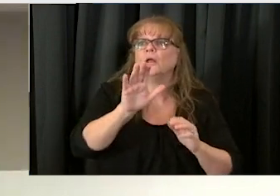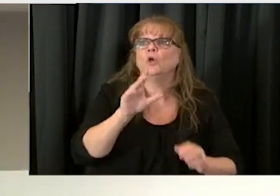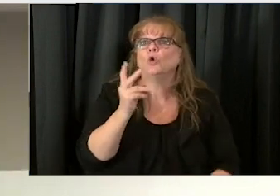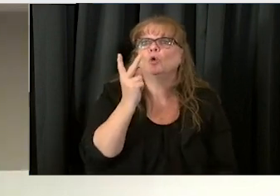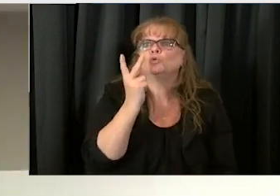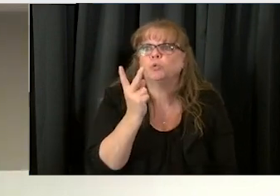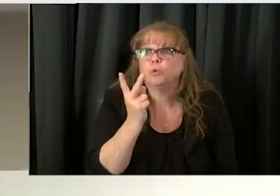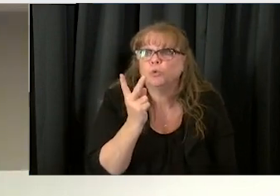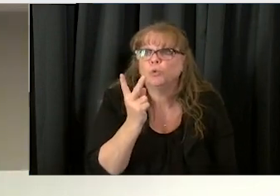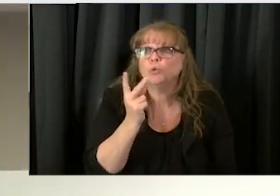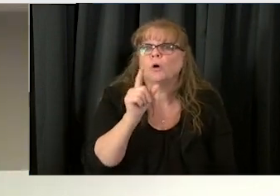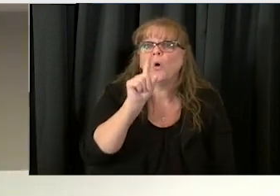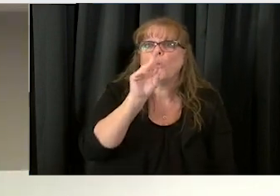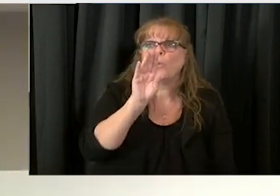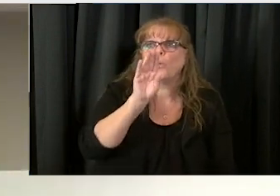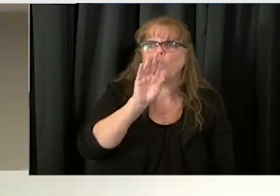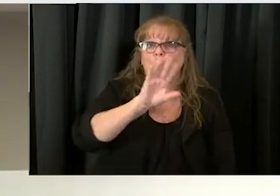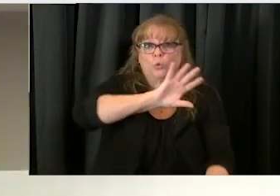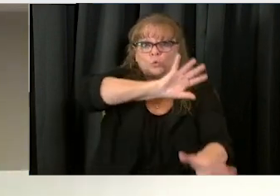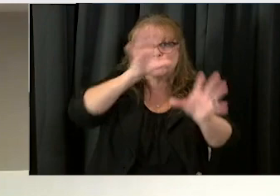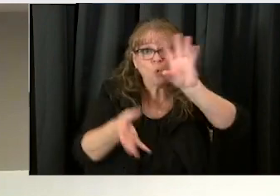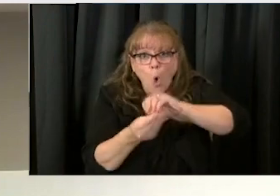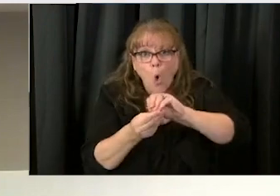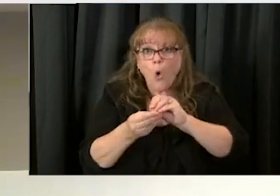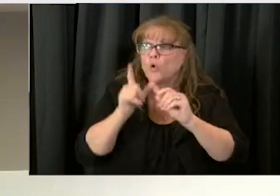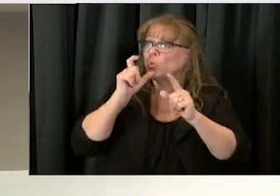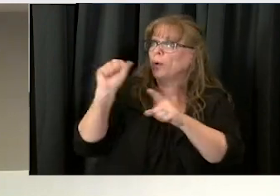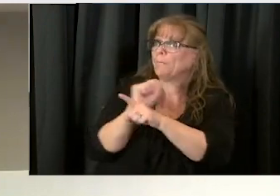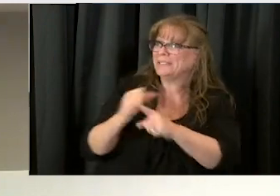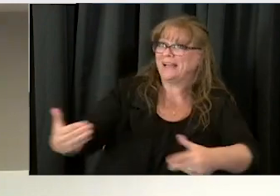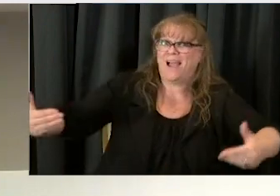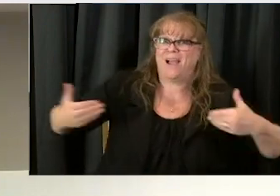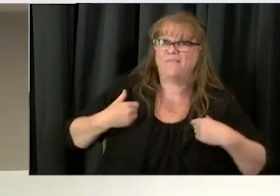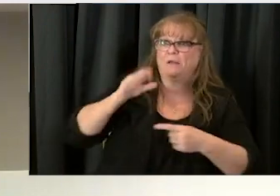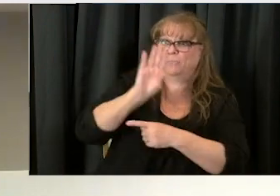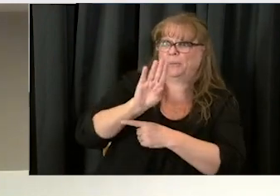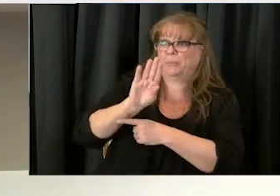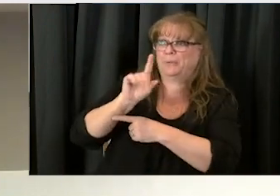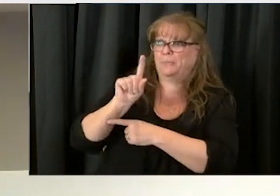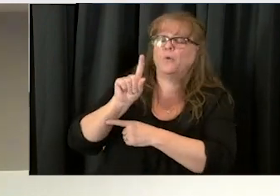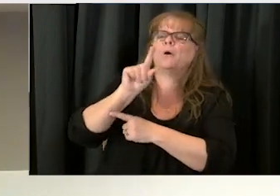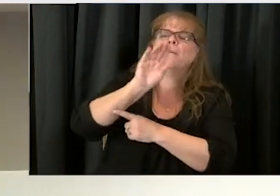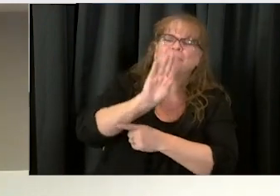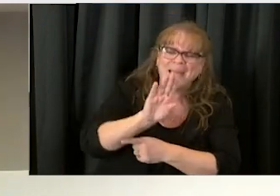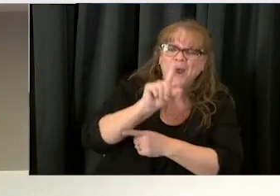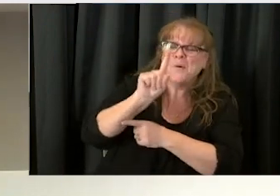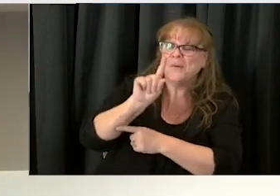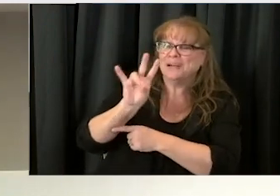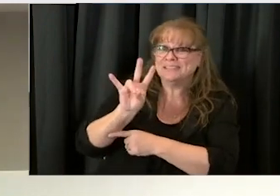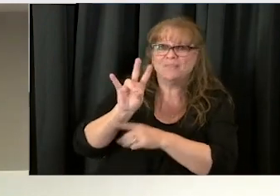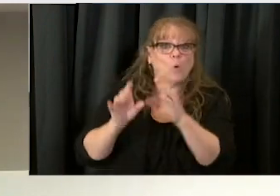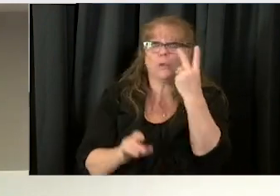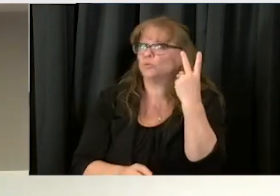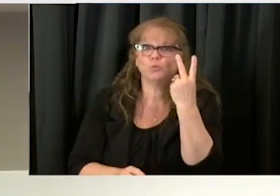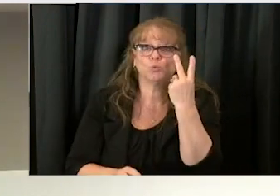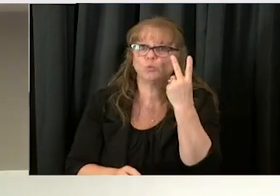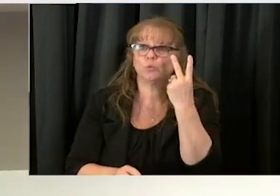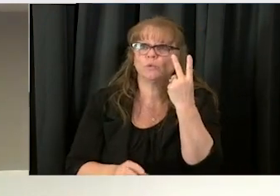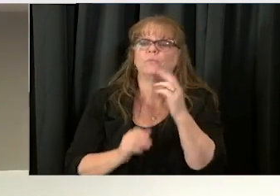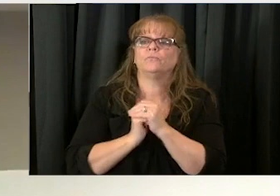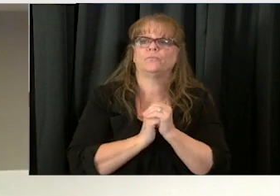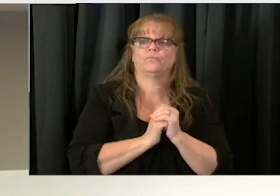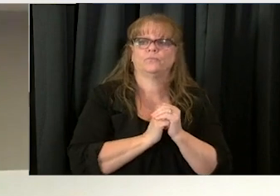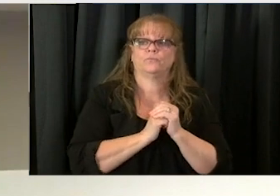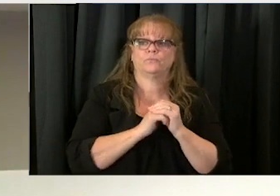how many more we're in the process of sequencing to determine if there are additional cases.